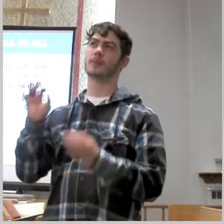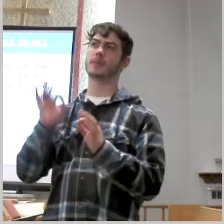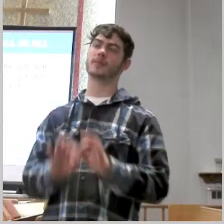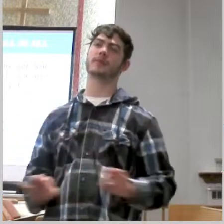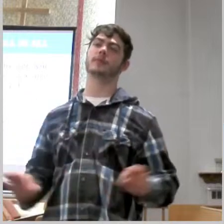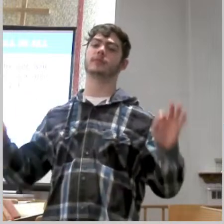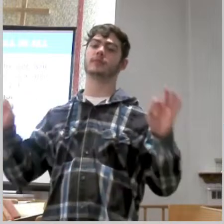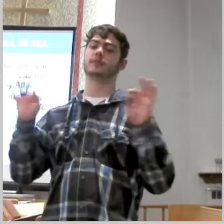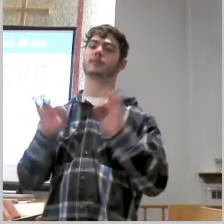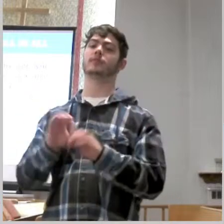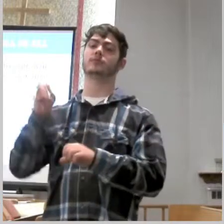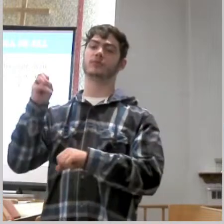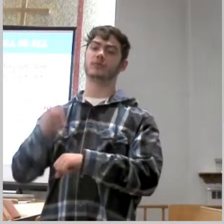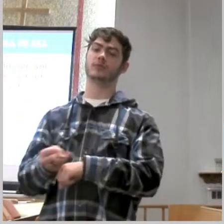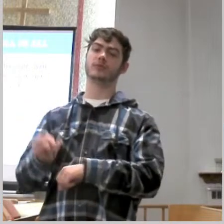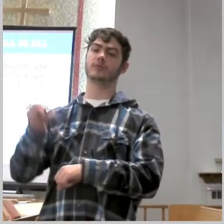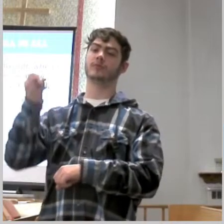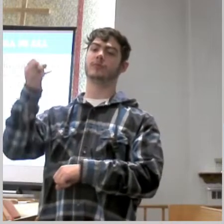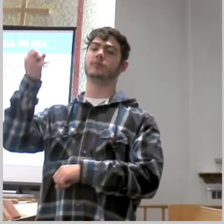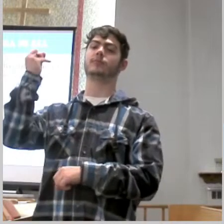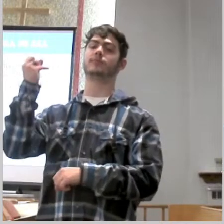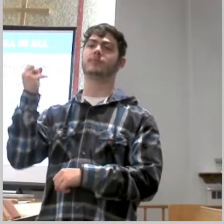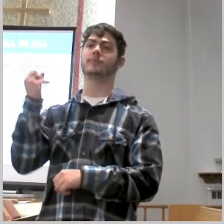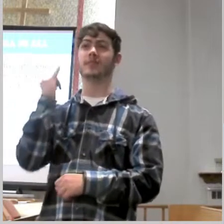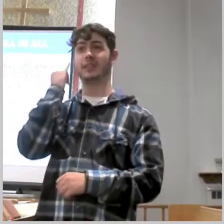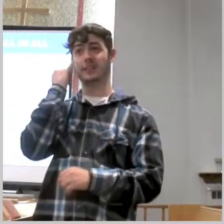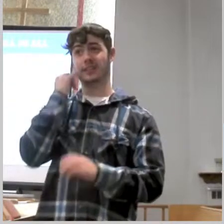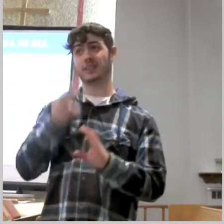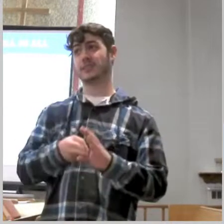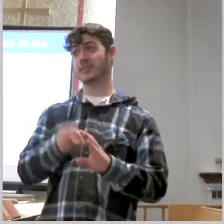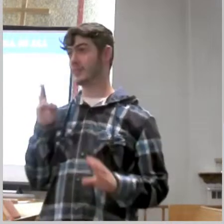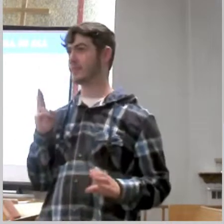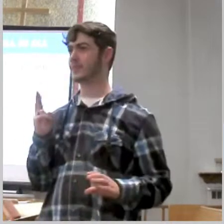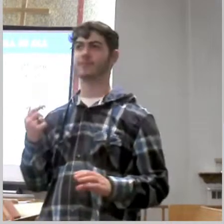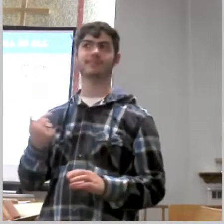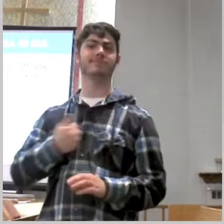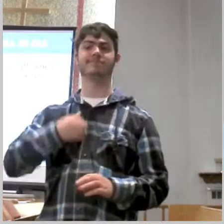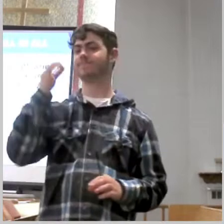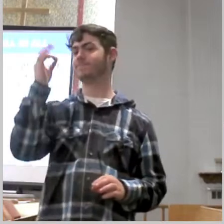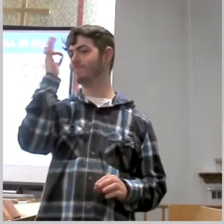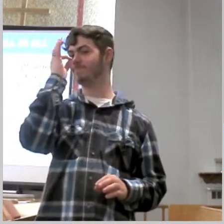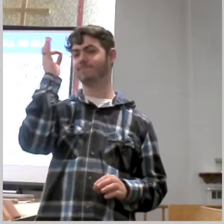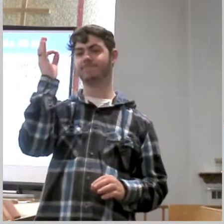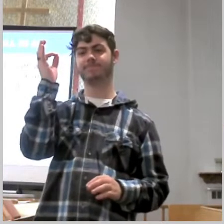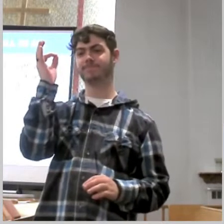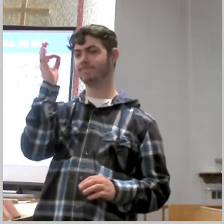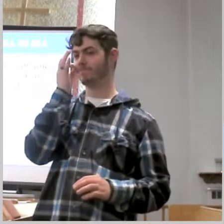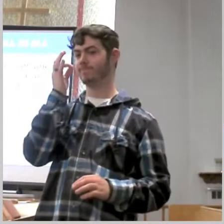Jesus, you're the Lamb of God.